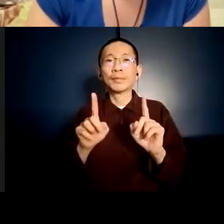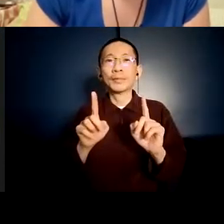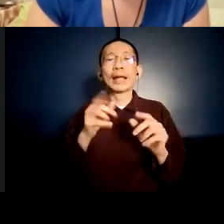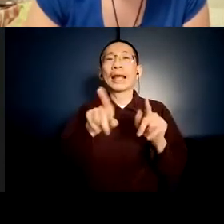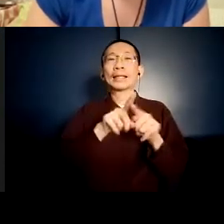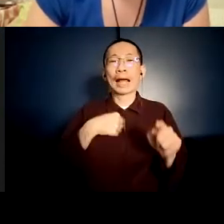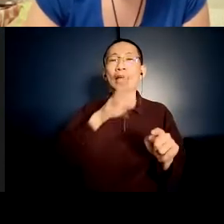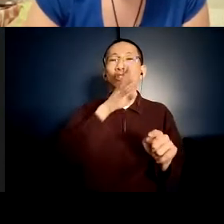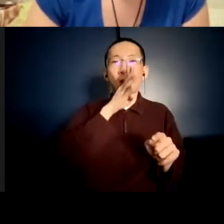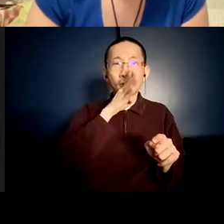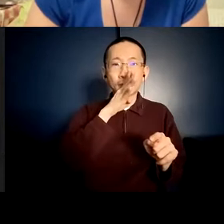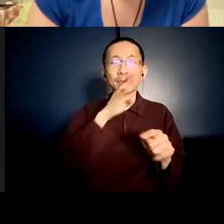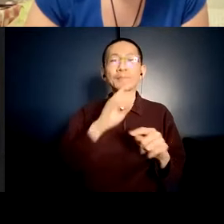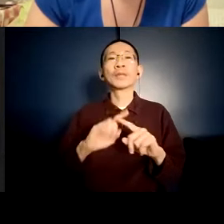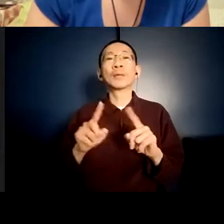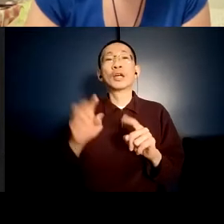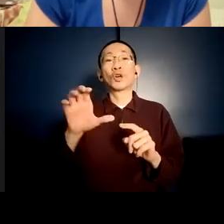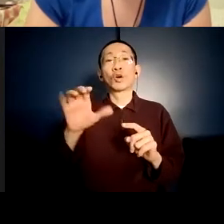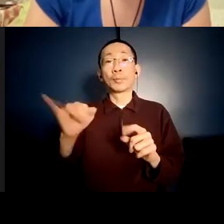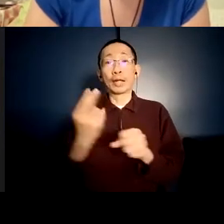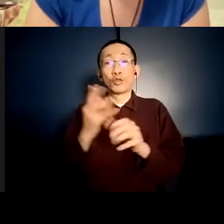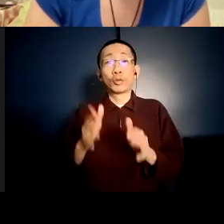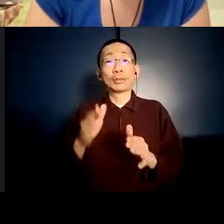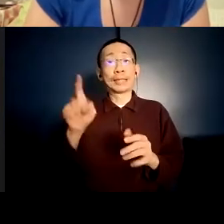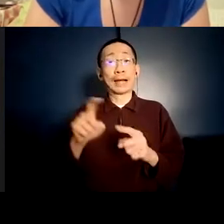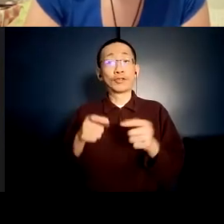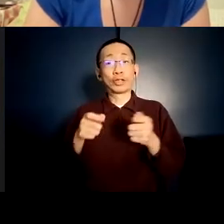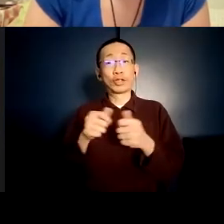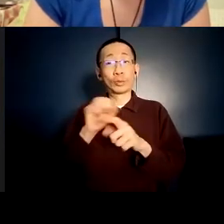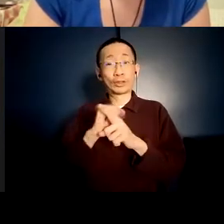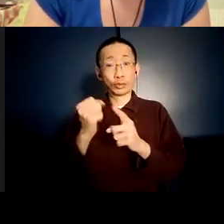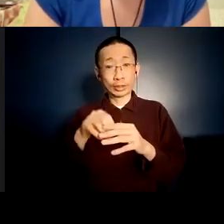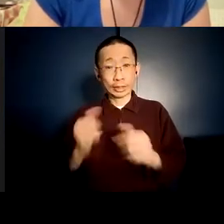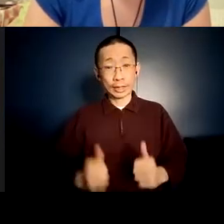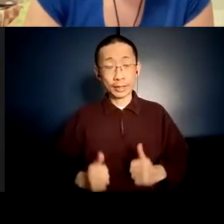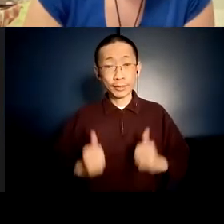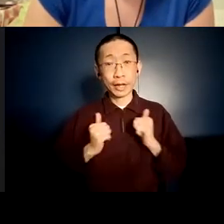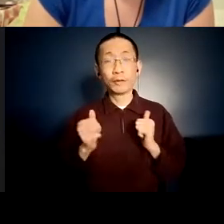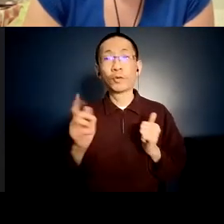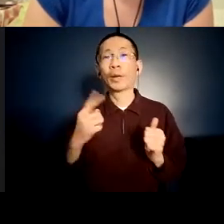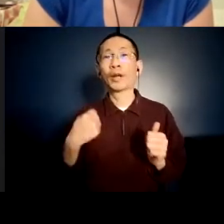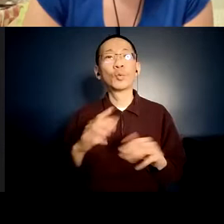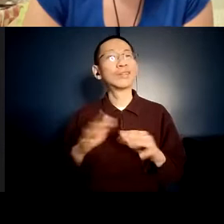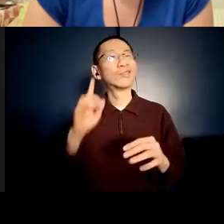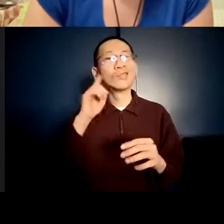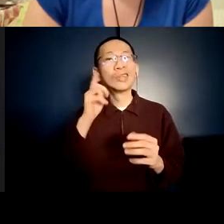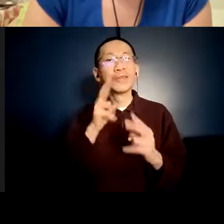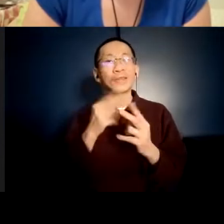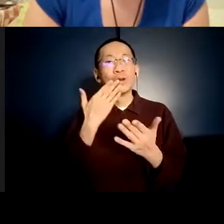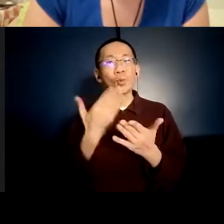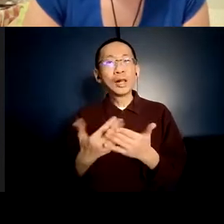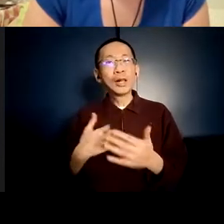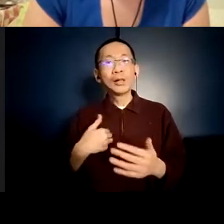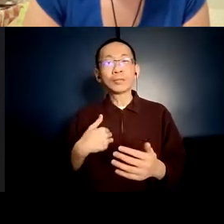users often have to deal with situations in life where we don't hear very well